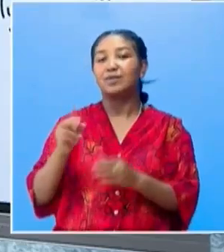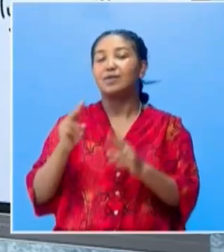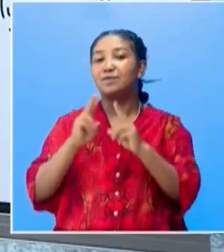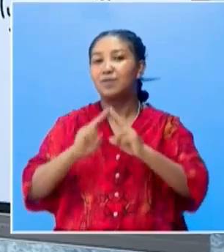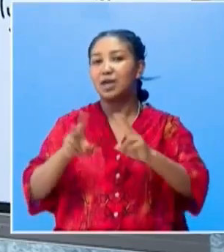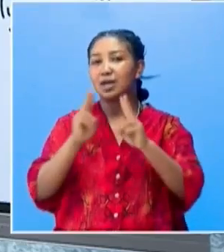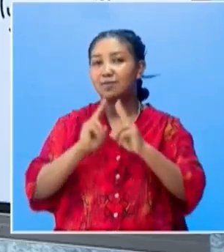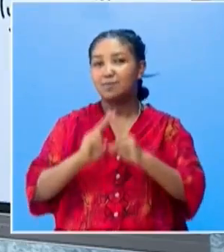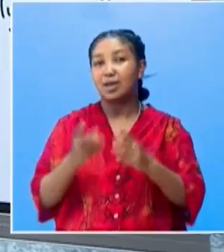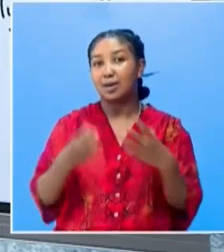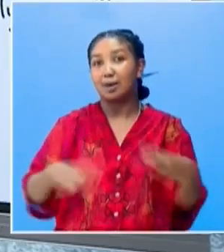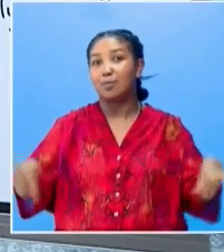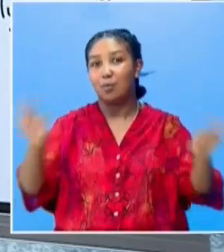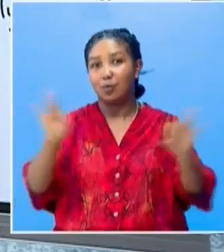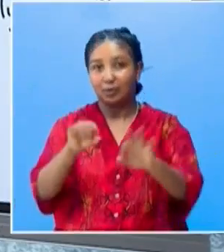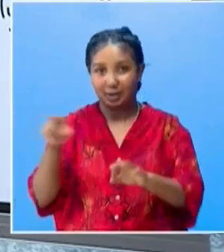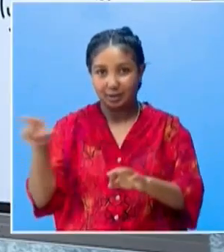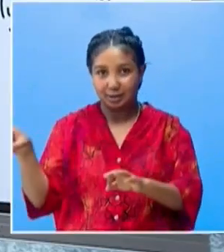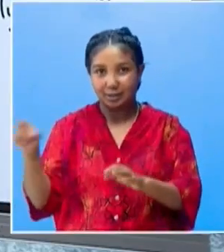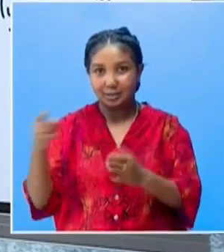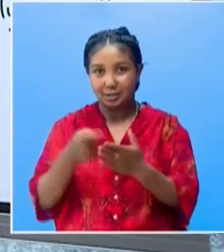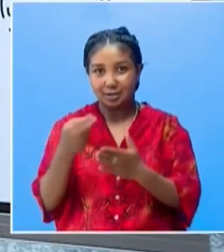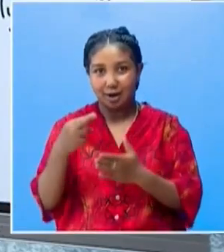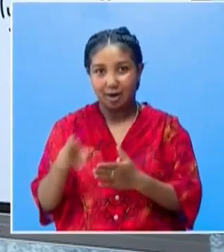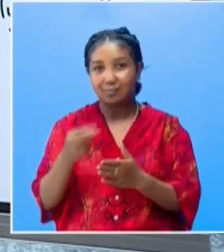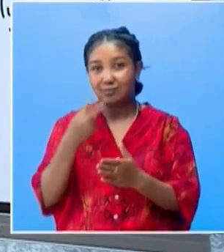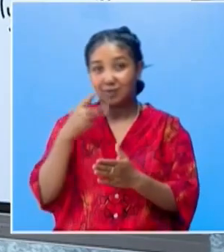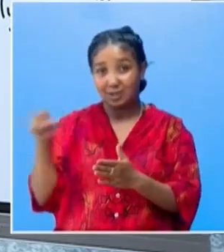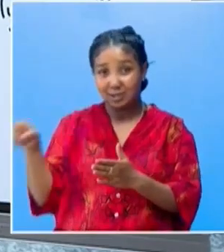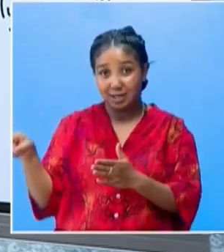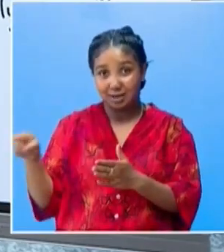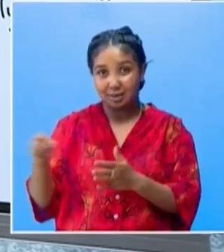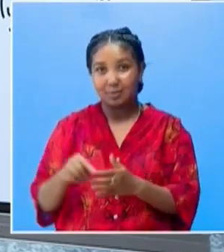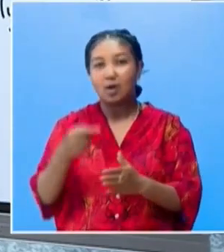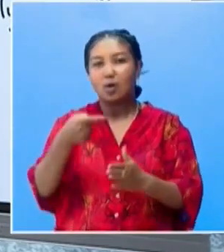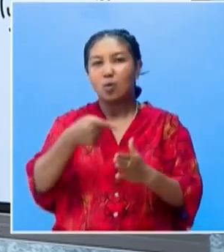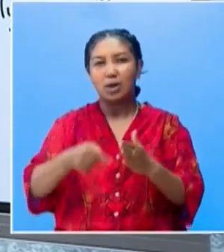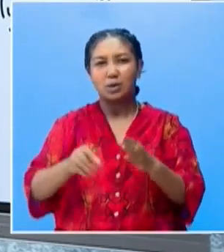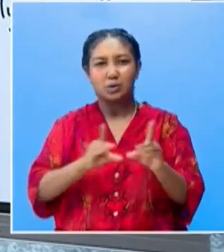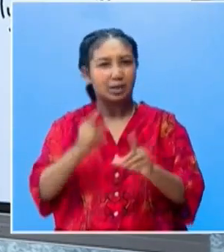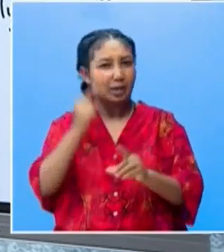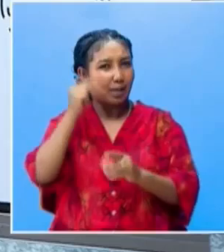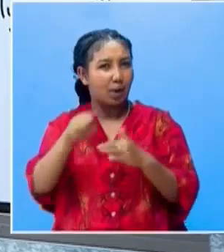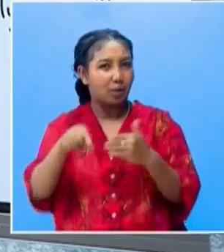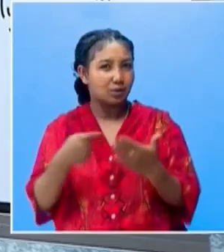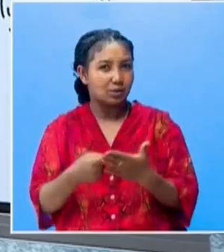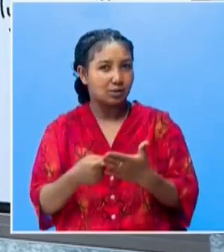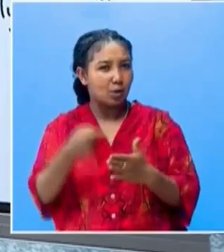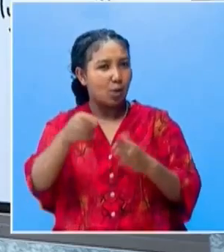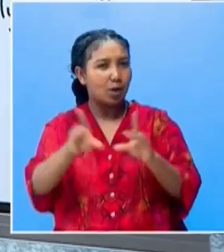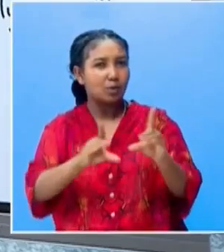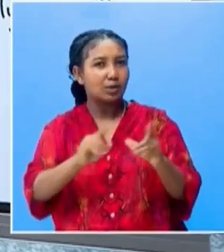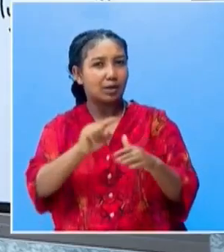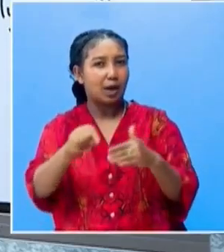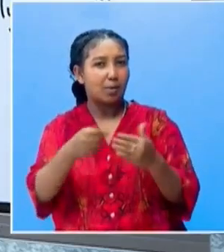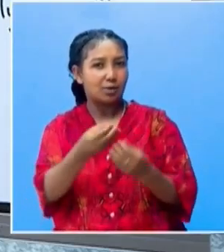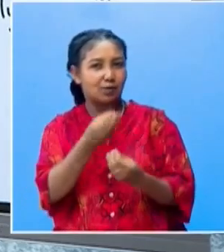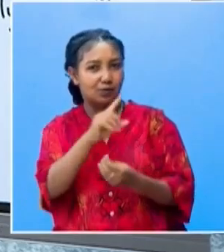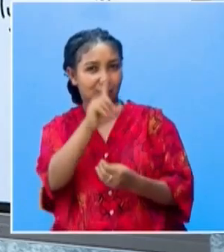very important. These are, as you can see here, what do you think about? What do you think about the